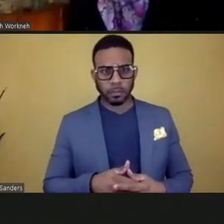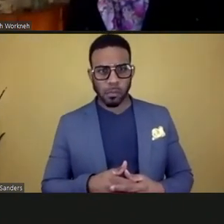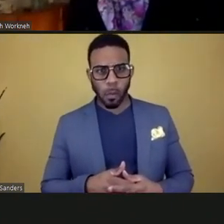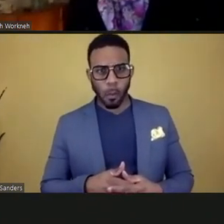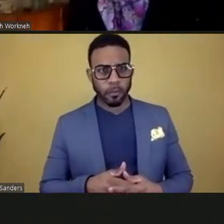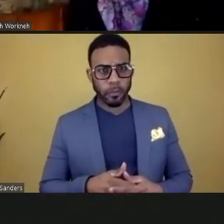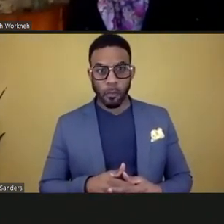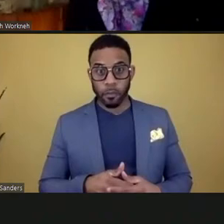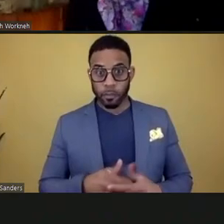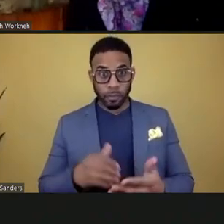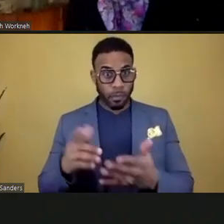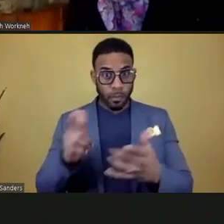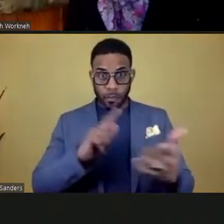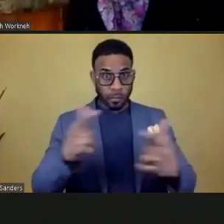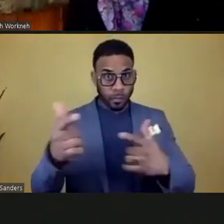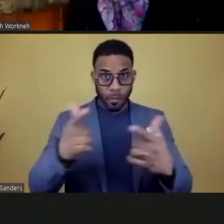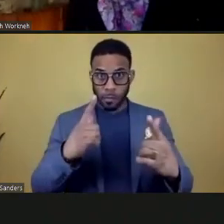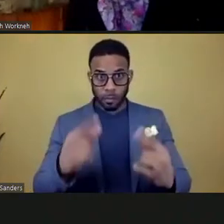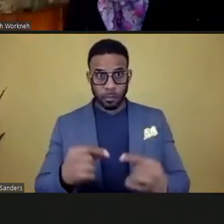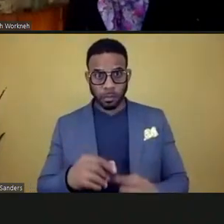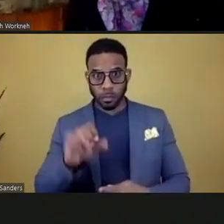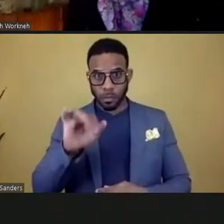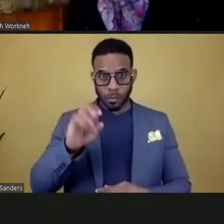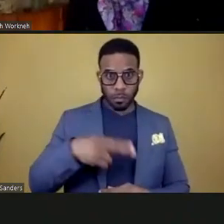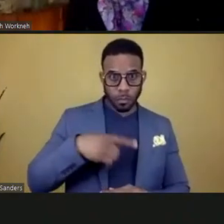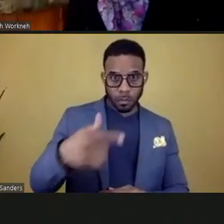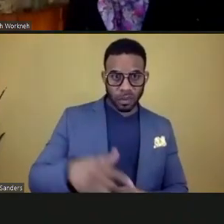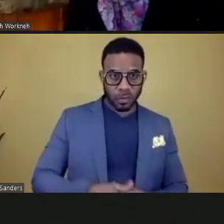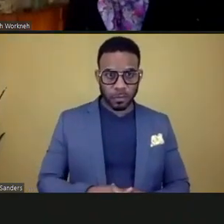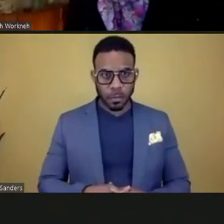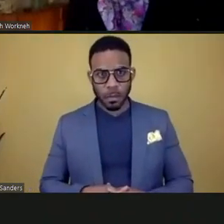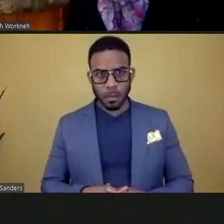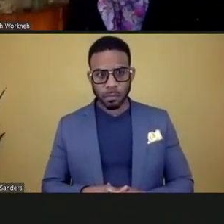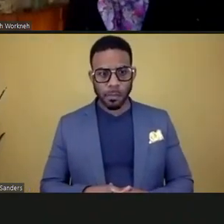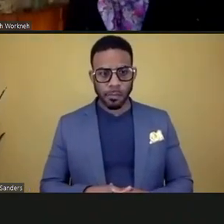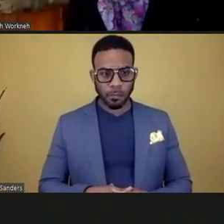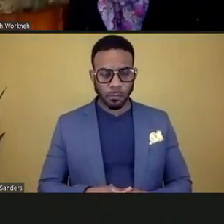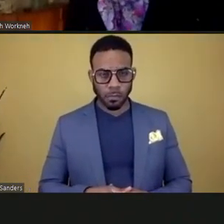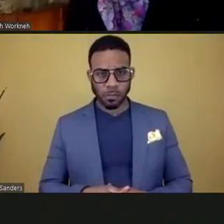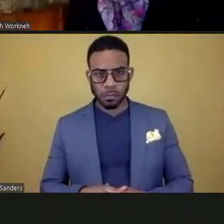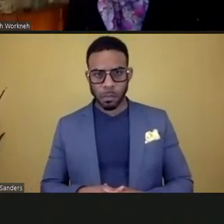Bishizo, Sarah, go. Sarah, go on. I'll go after you.